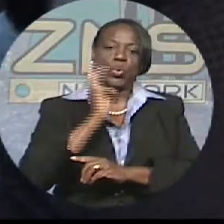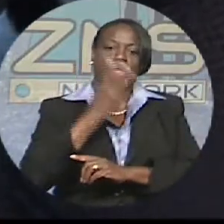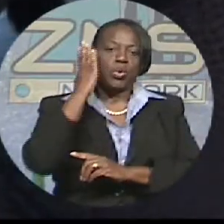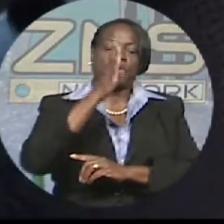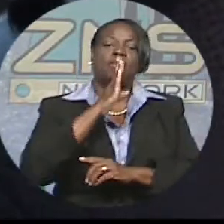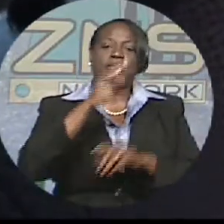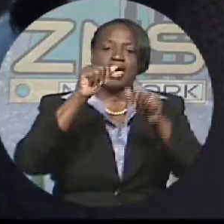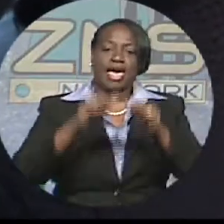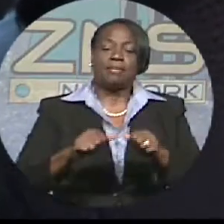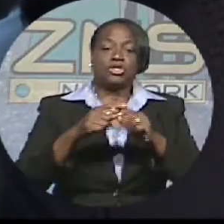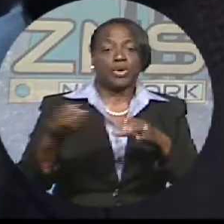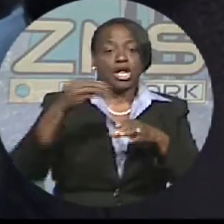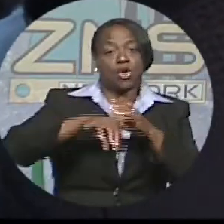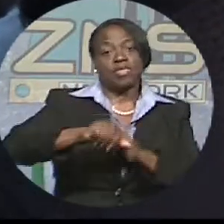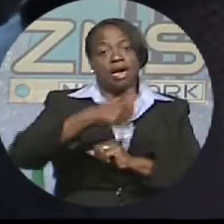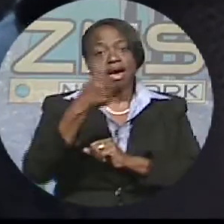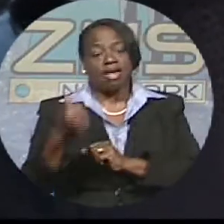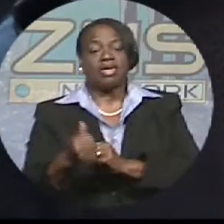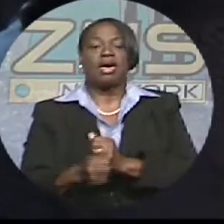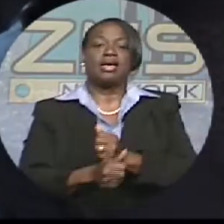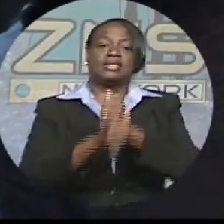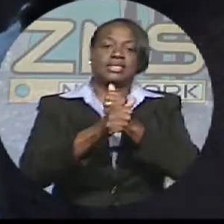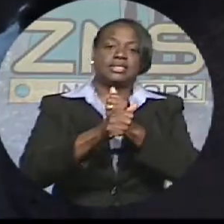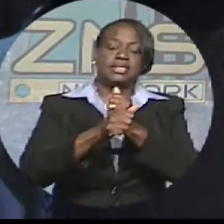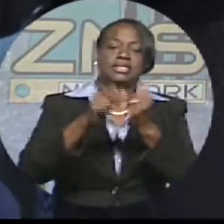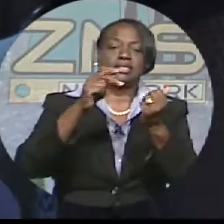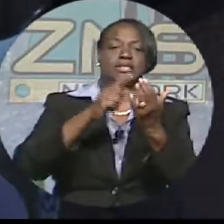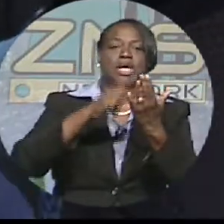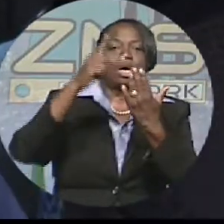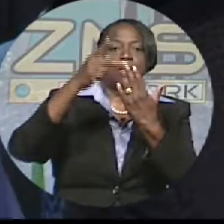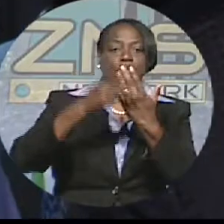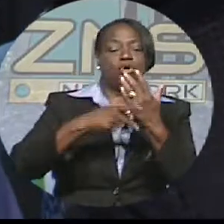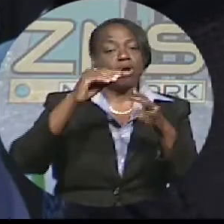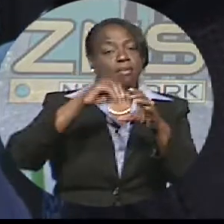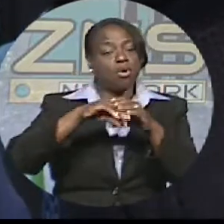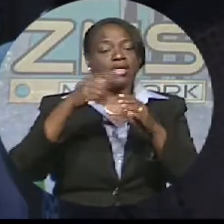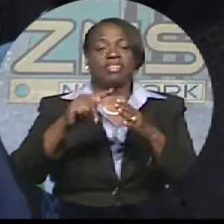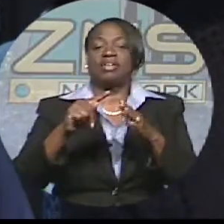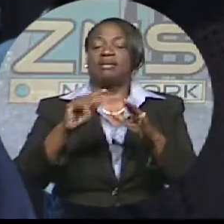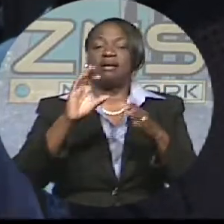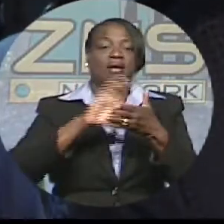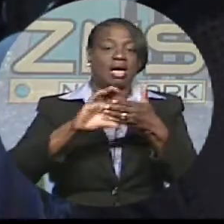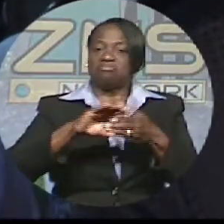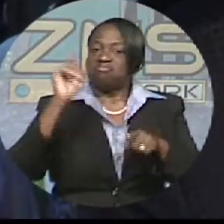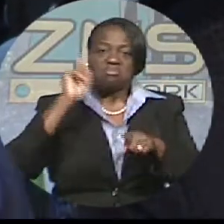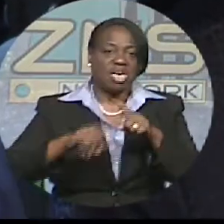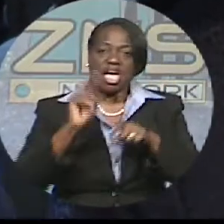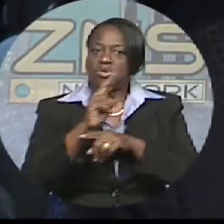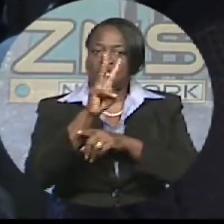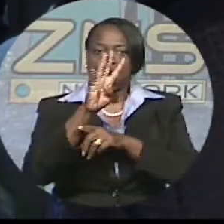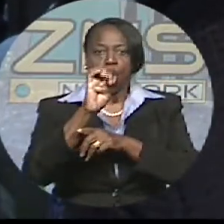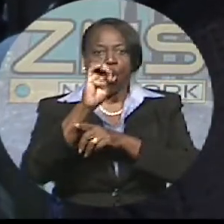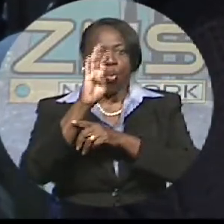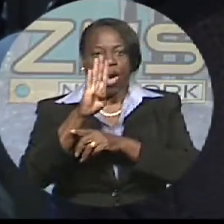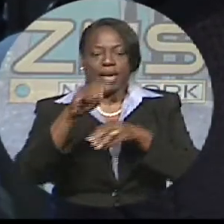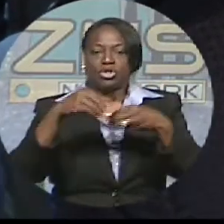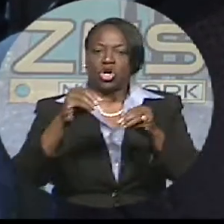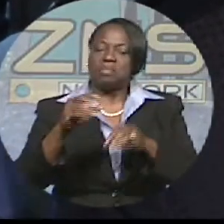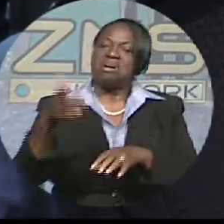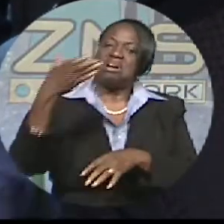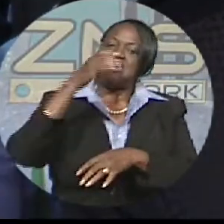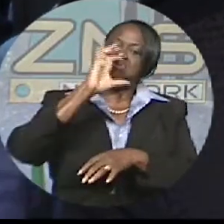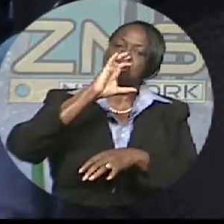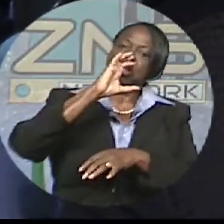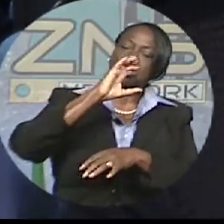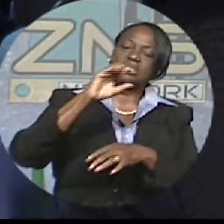include our other assistance programs on the card. So you can't use it in a web shop, you can't use it in a liquor store, you